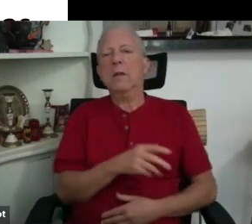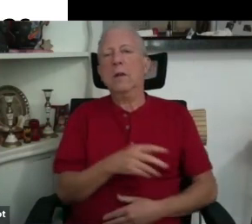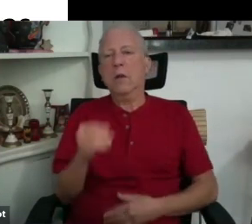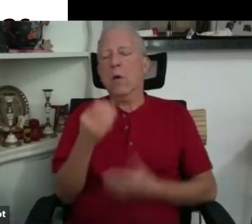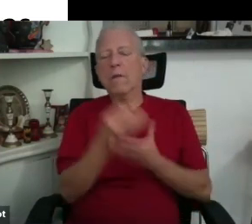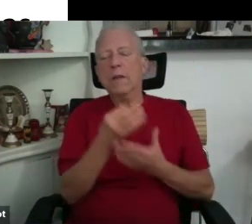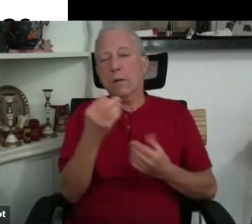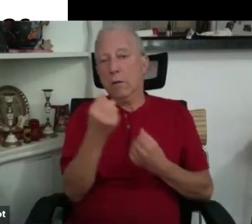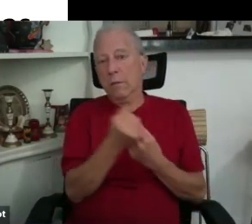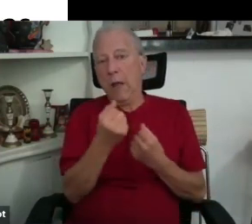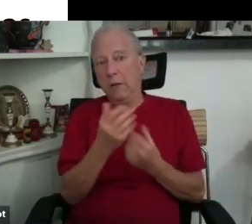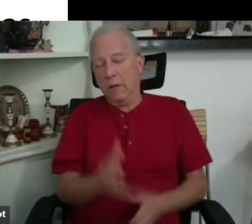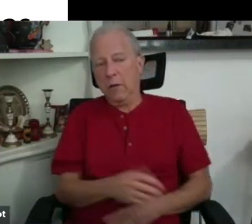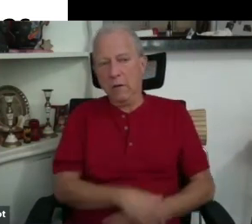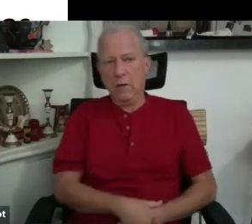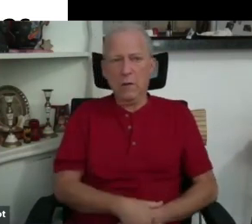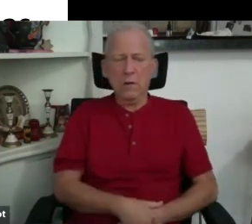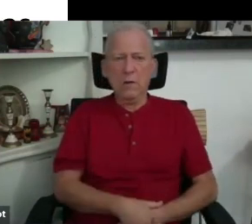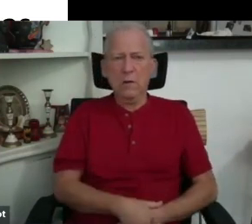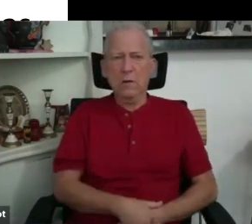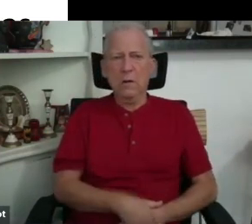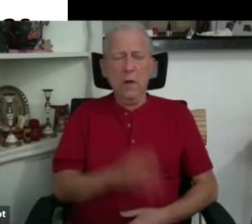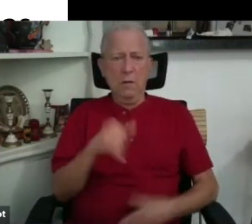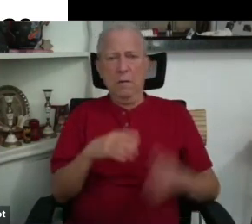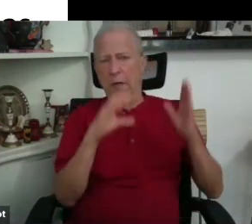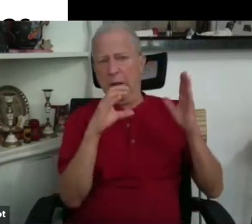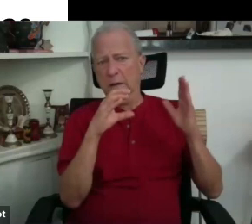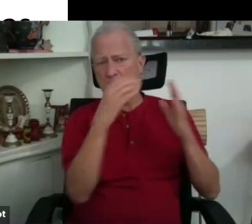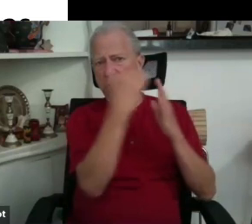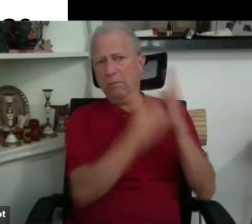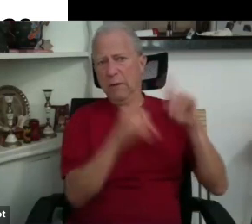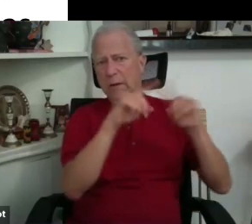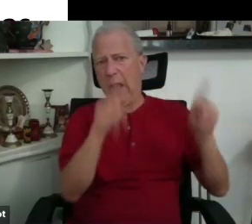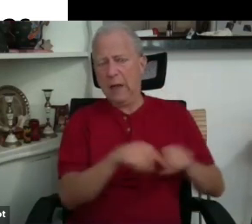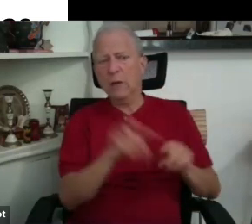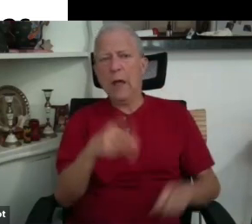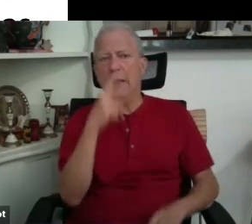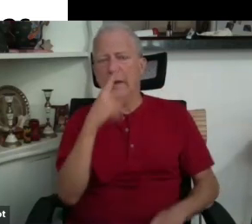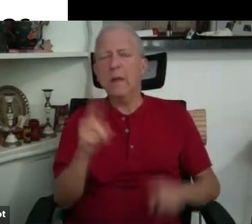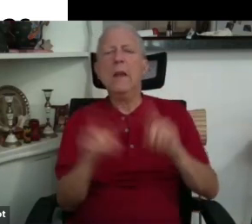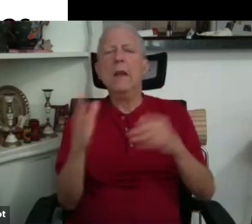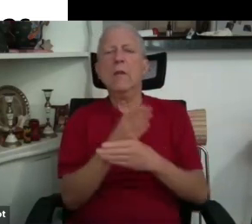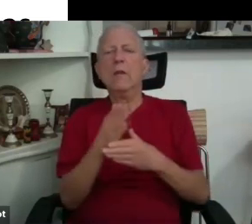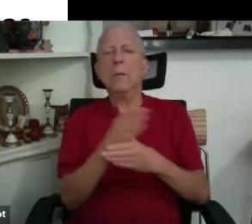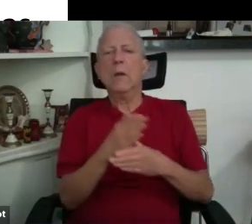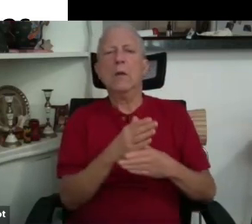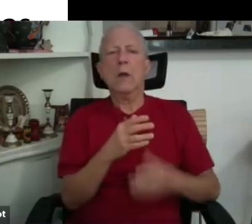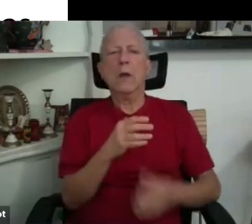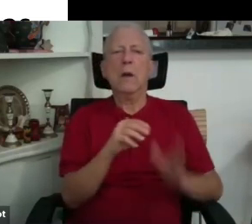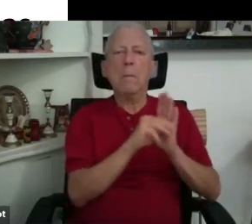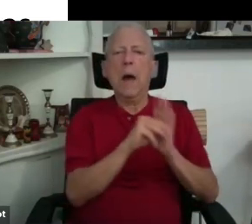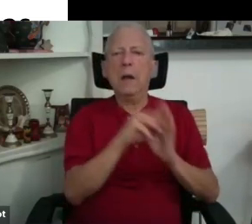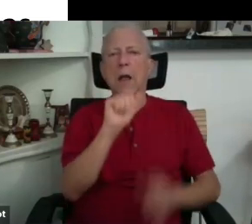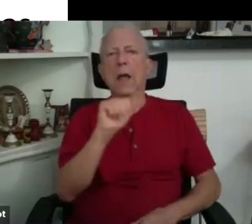fiscal sponsee. So on this slide, you can kind of see the difference between Model A, B,